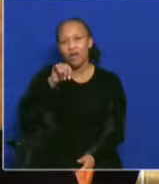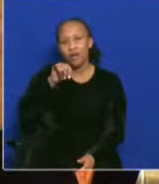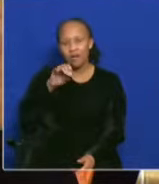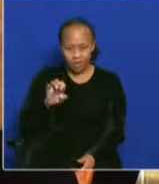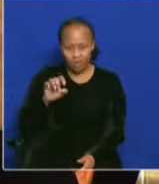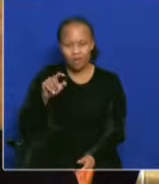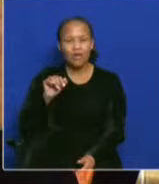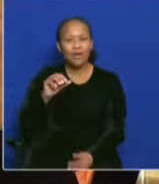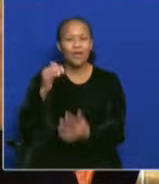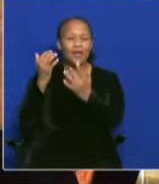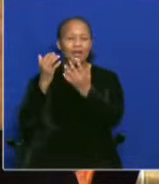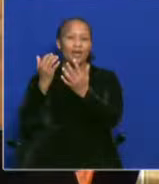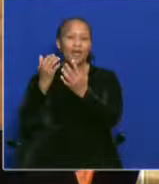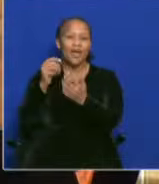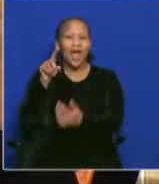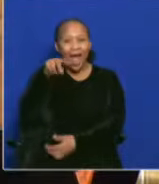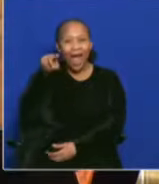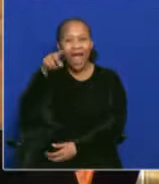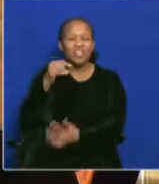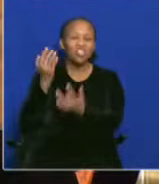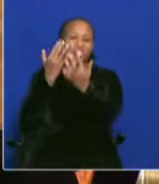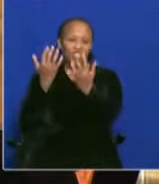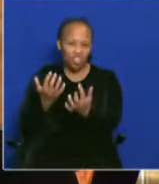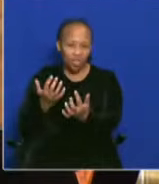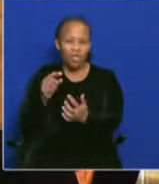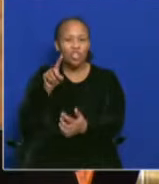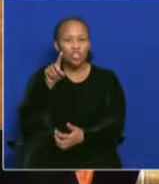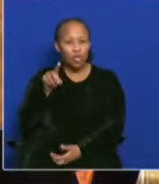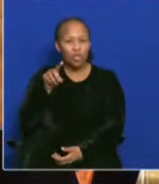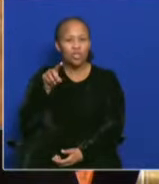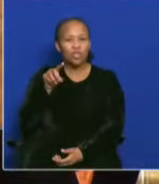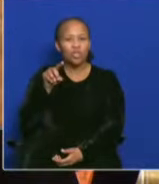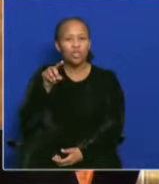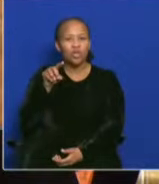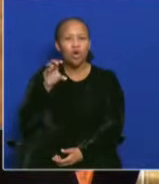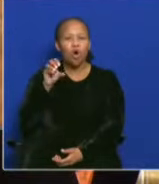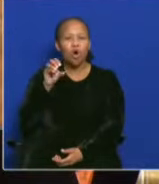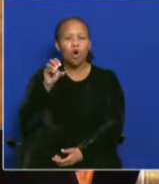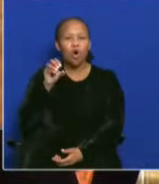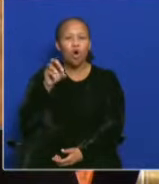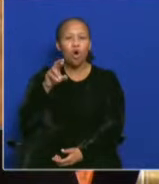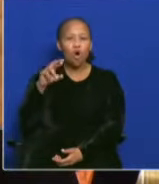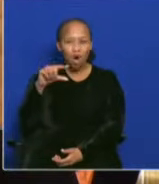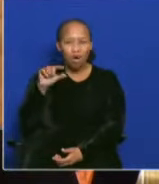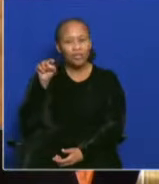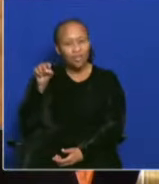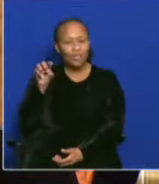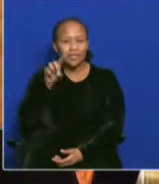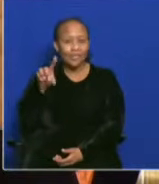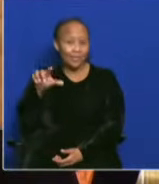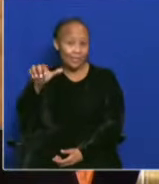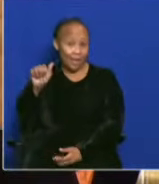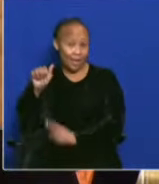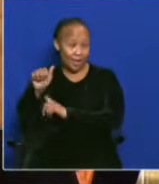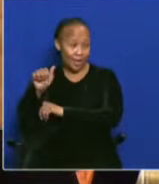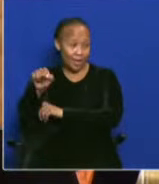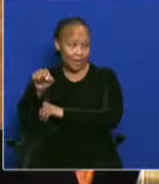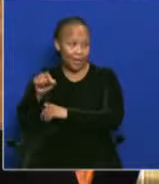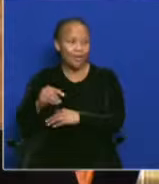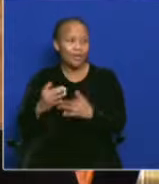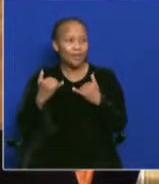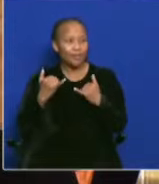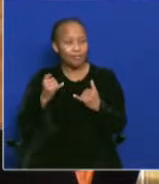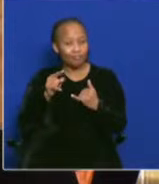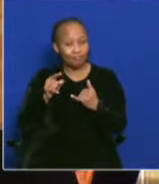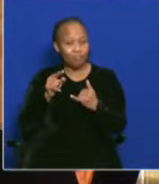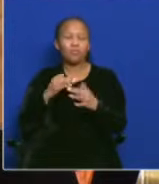treasury.gov.za. So this is the point in time, as I said, when Mr. Fani at that point was employed in Treasury before he moved